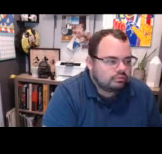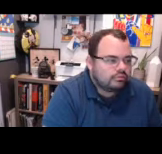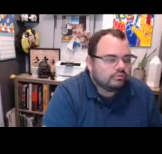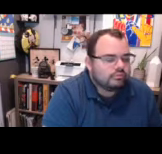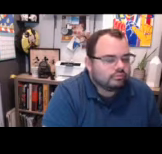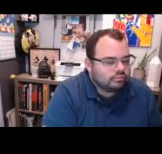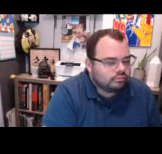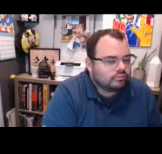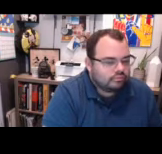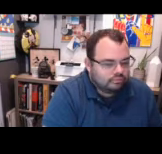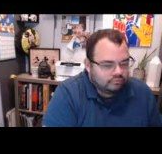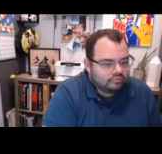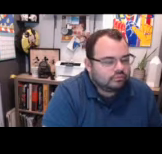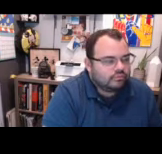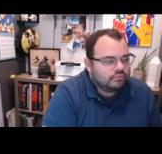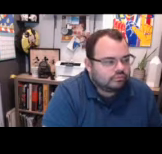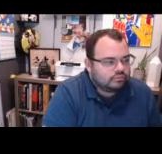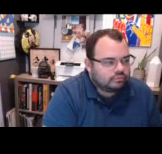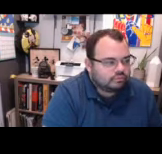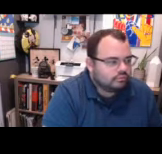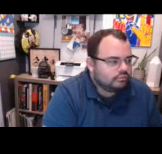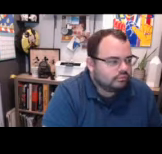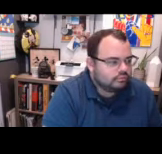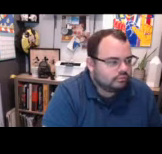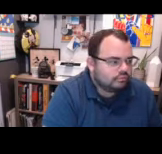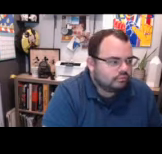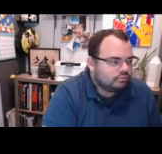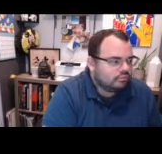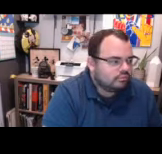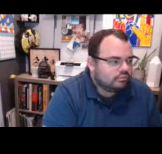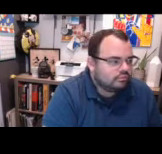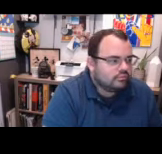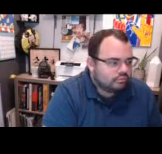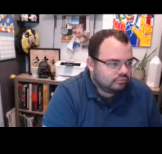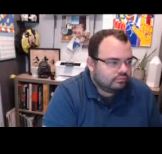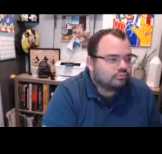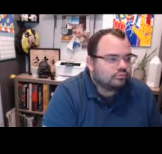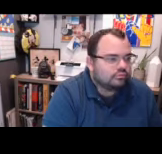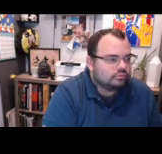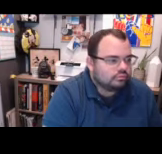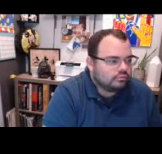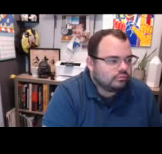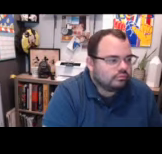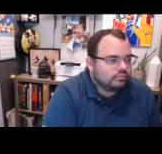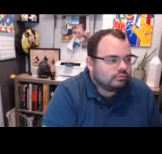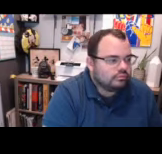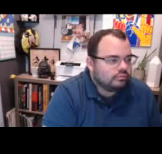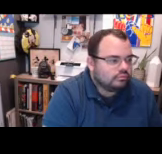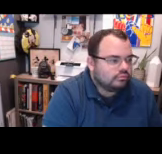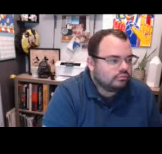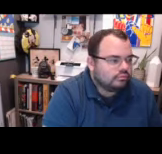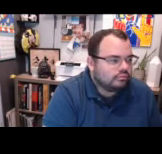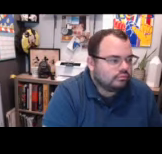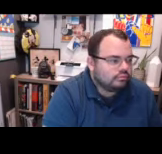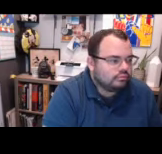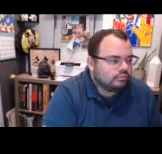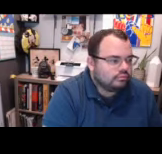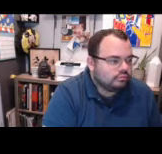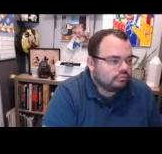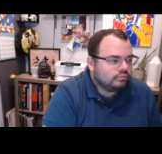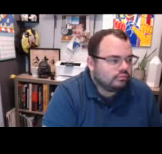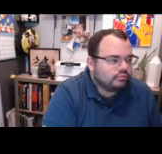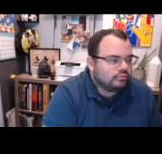surgery is an expensive procedure. There's like potential for anything to go wrong when you're doing a surgery. So it'd be like something I'd probably have to think about for a